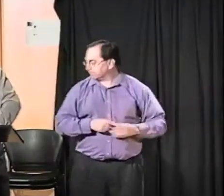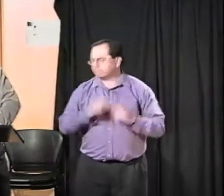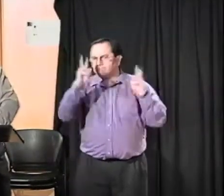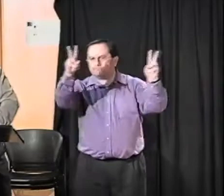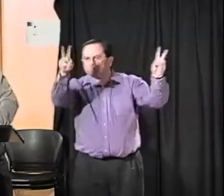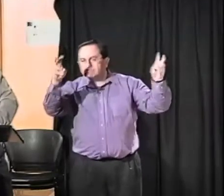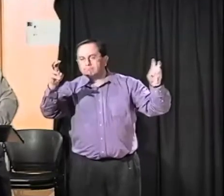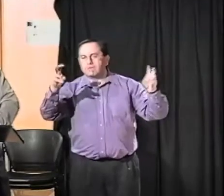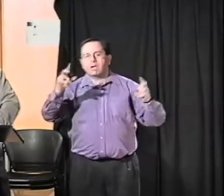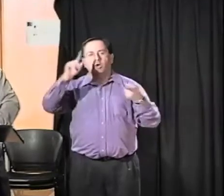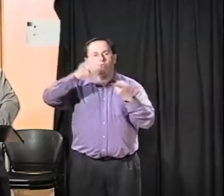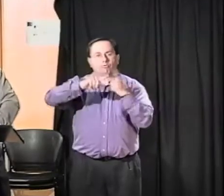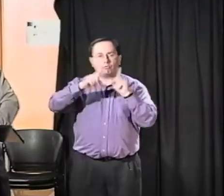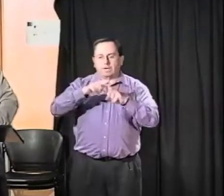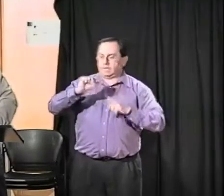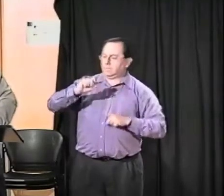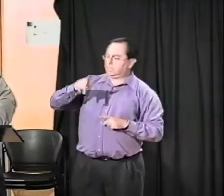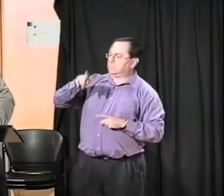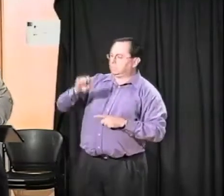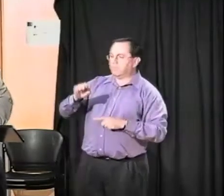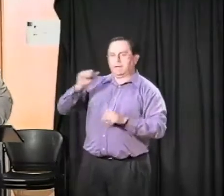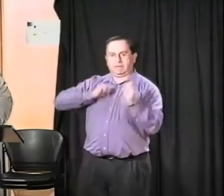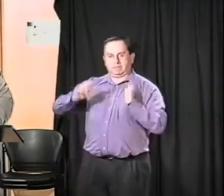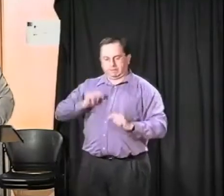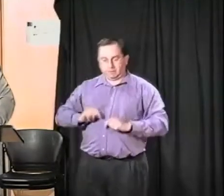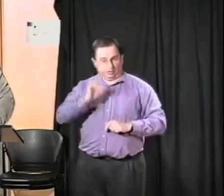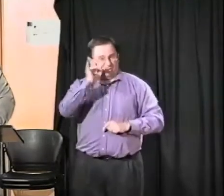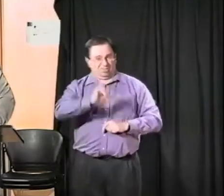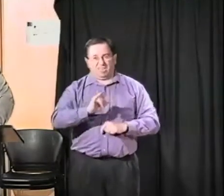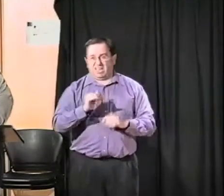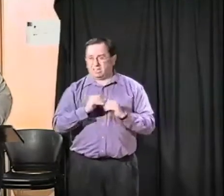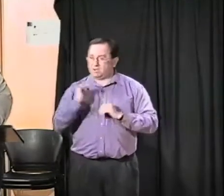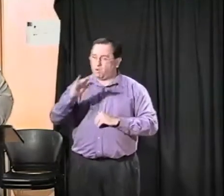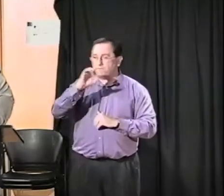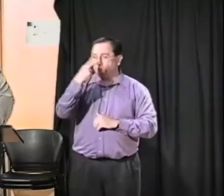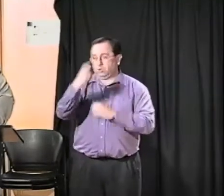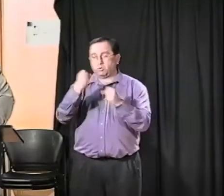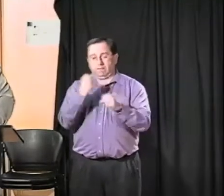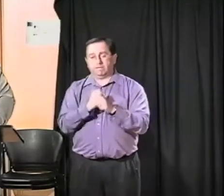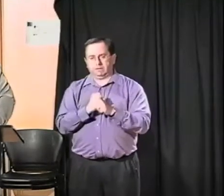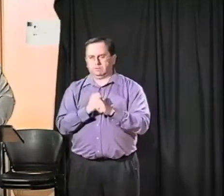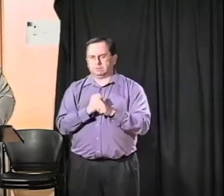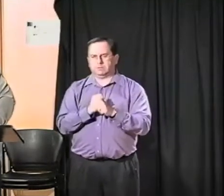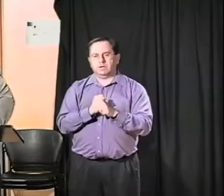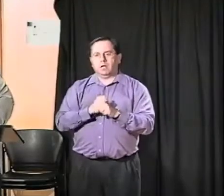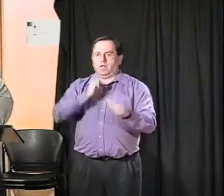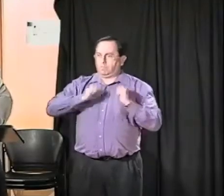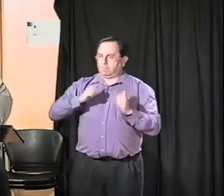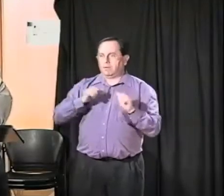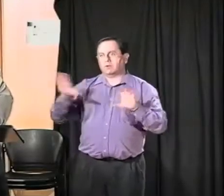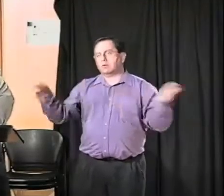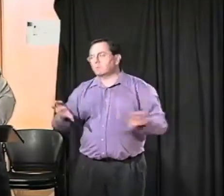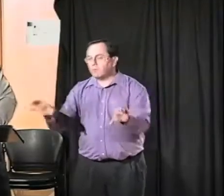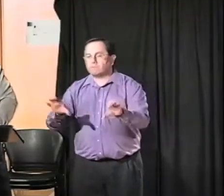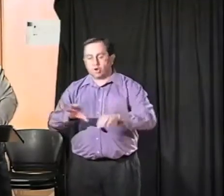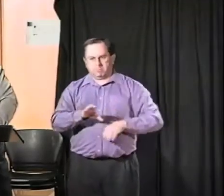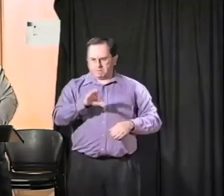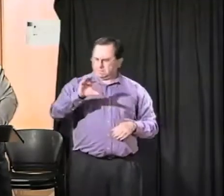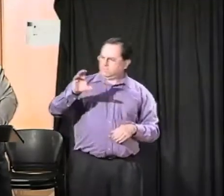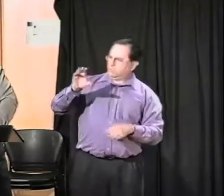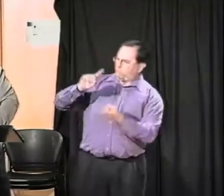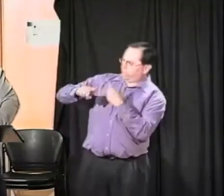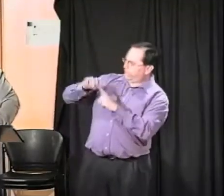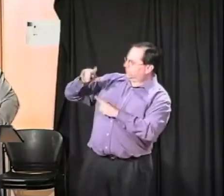entitled The Friendly Spike Theater Band. For over a decade, this feisty theater, named after two dogs, has served Toronto's marginalized